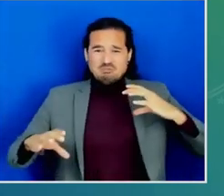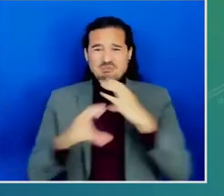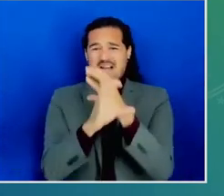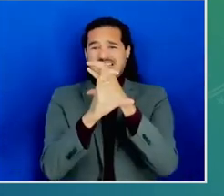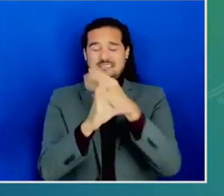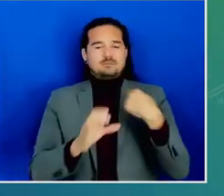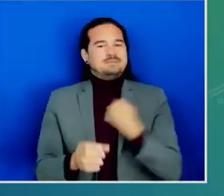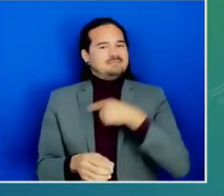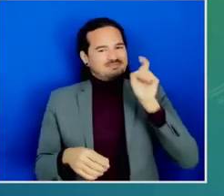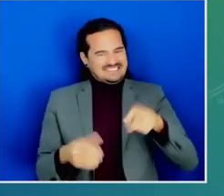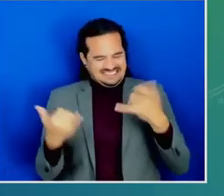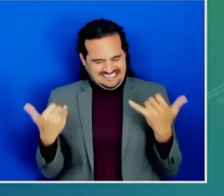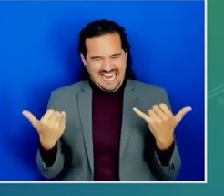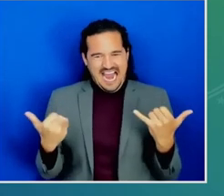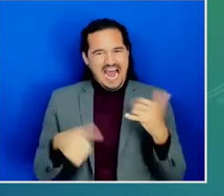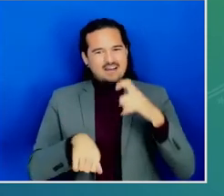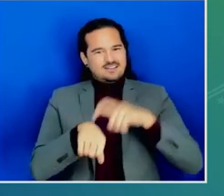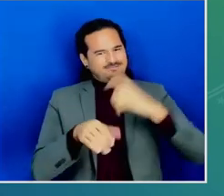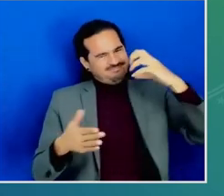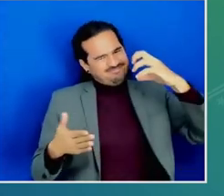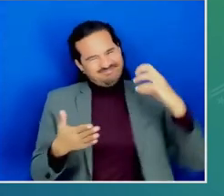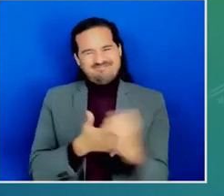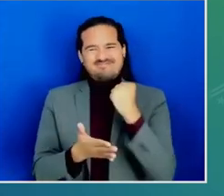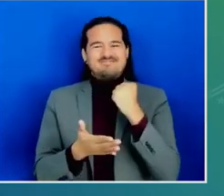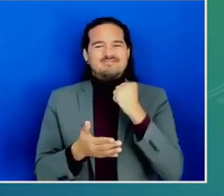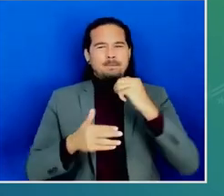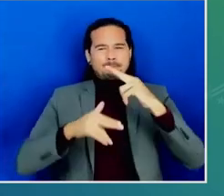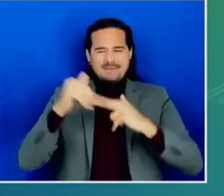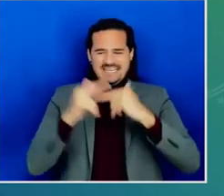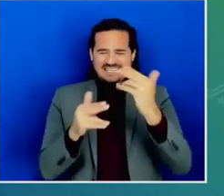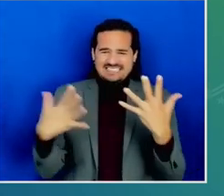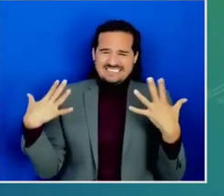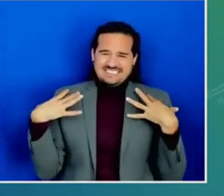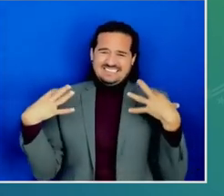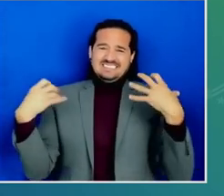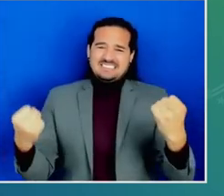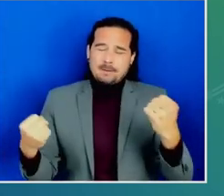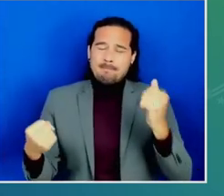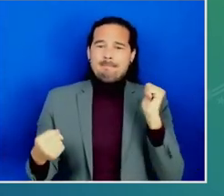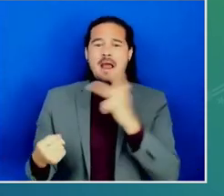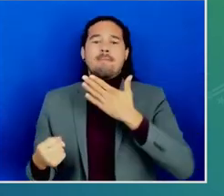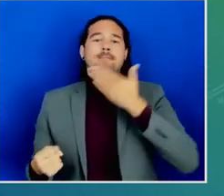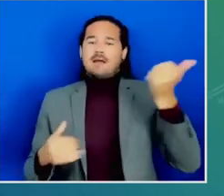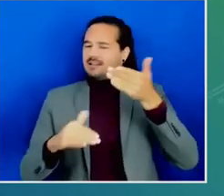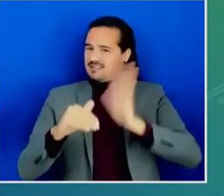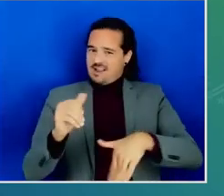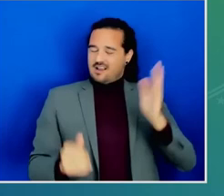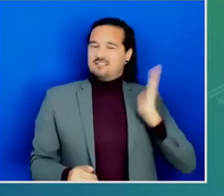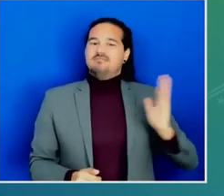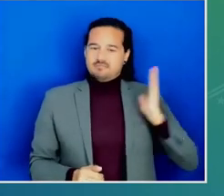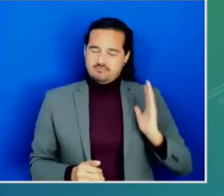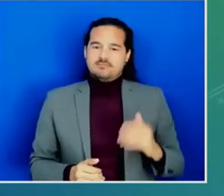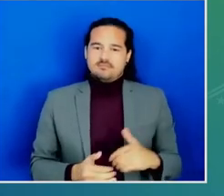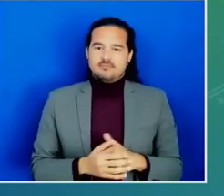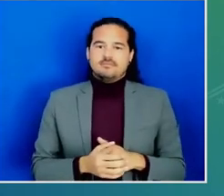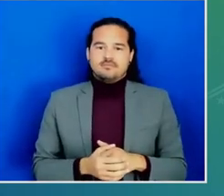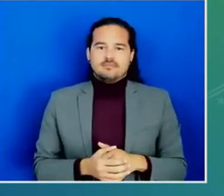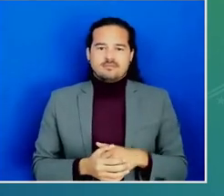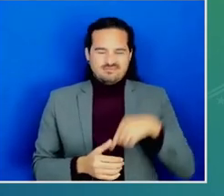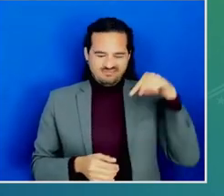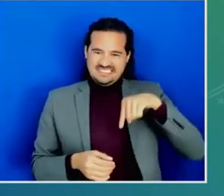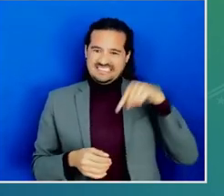from these crises, we need to seize the opportunity to build back and build back better than we were before. That's what this administration is